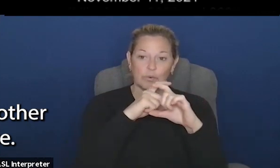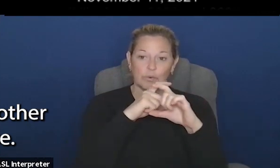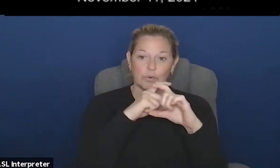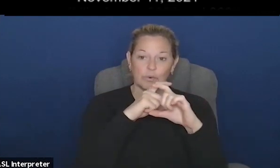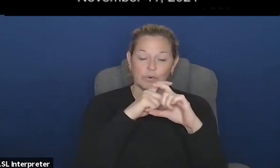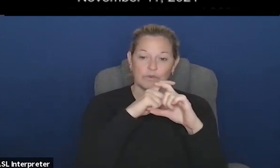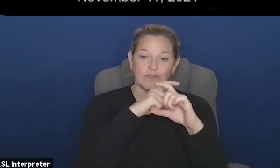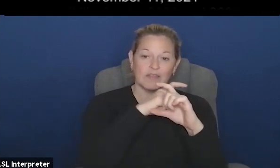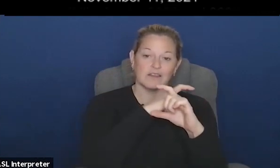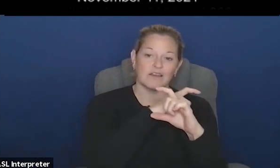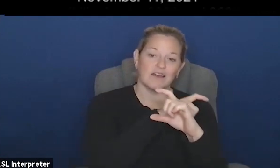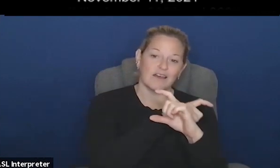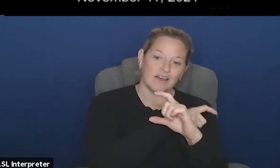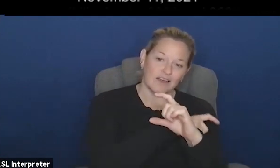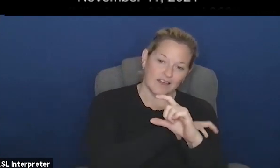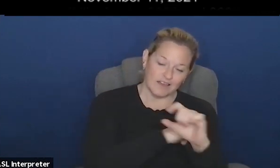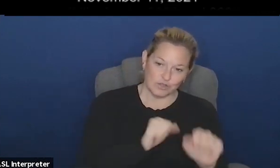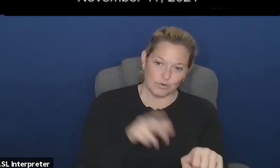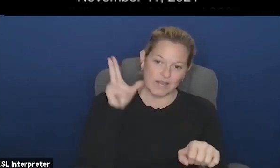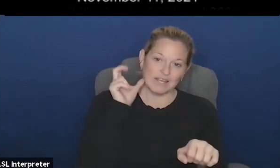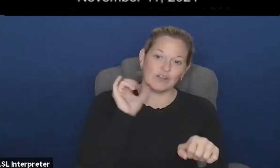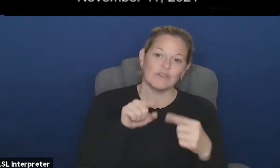hear the reverse. The